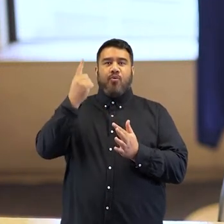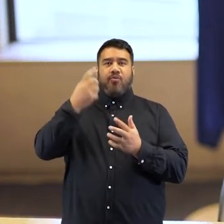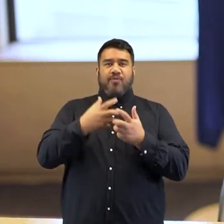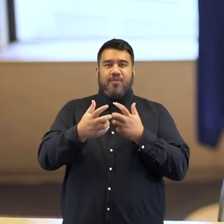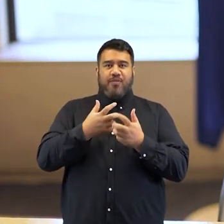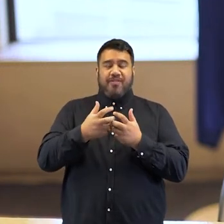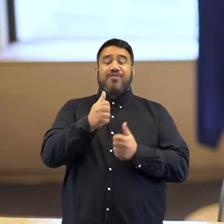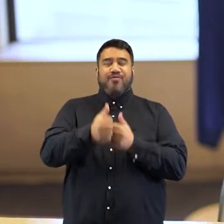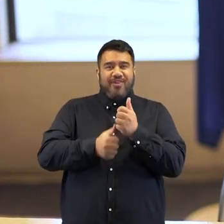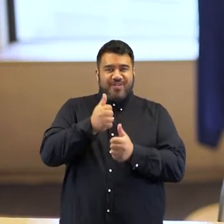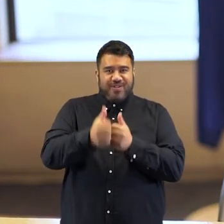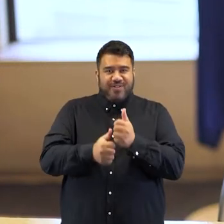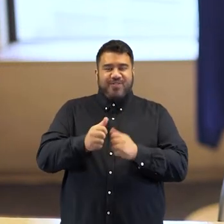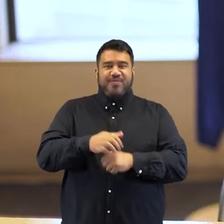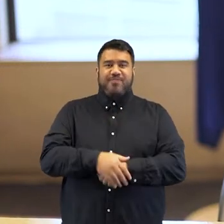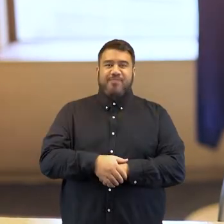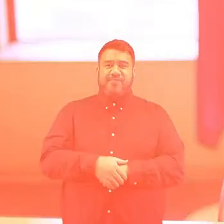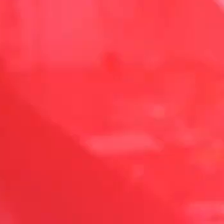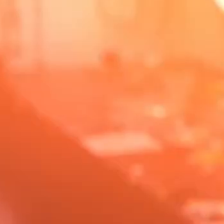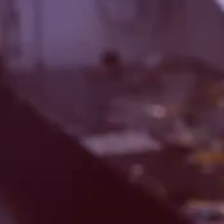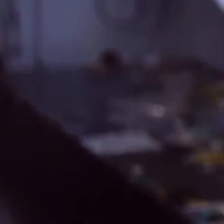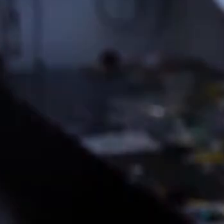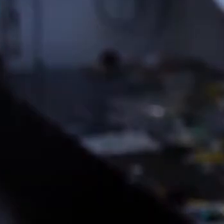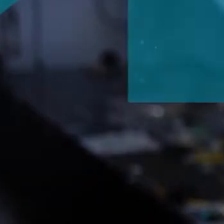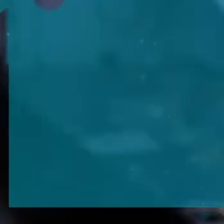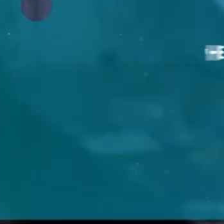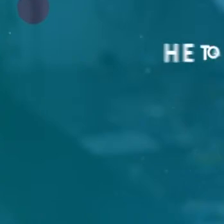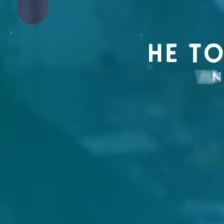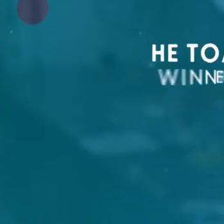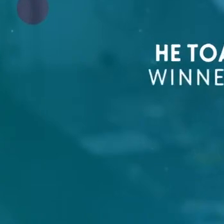of Auckland. Congratulations, Mero.